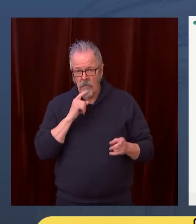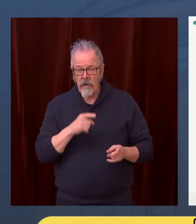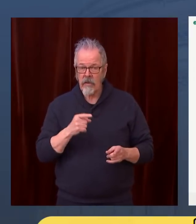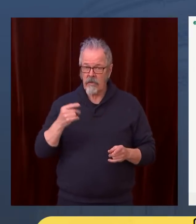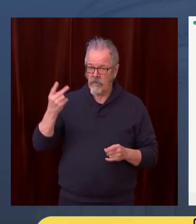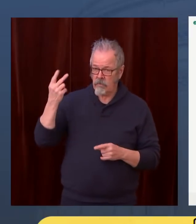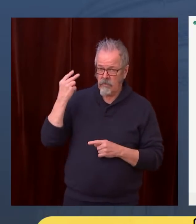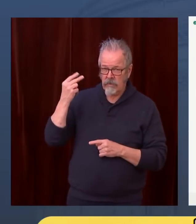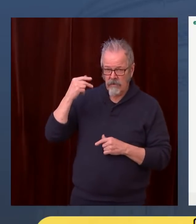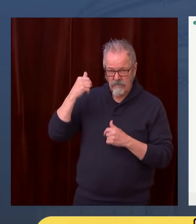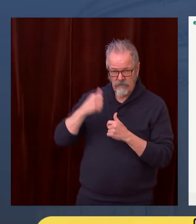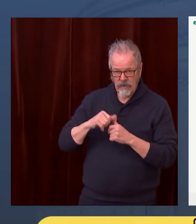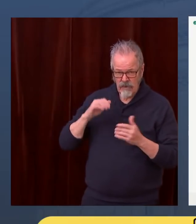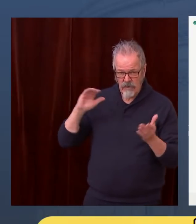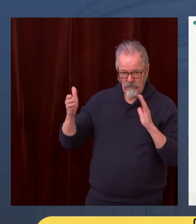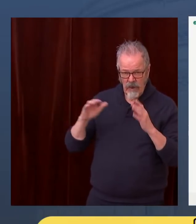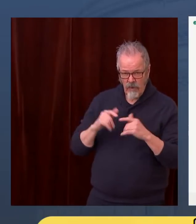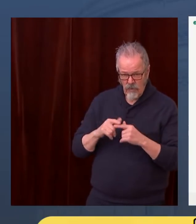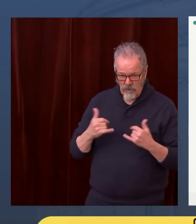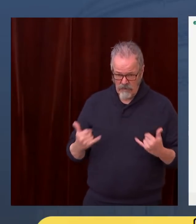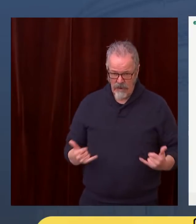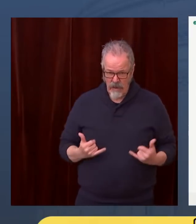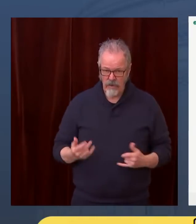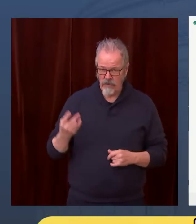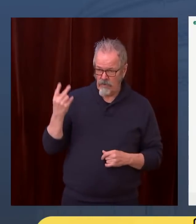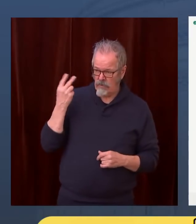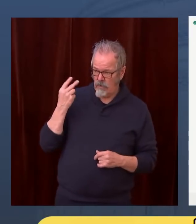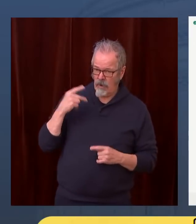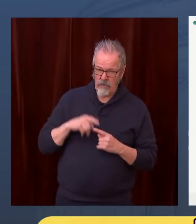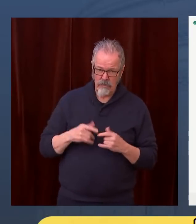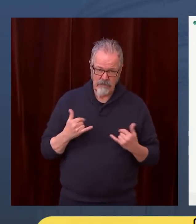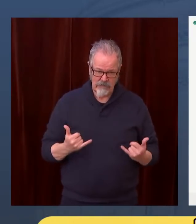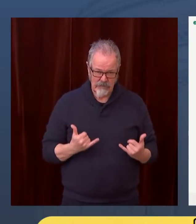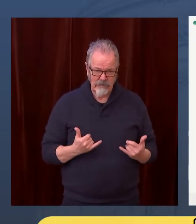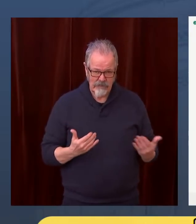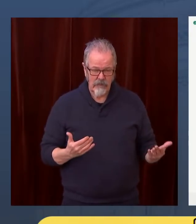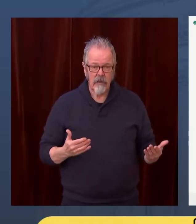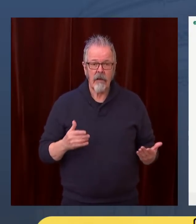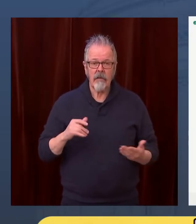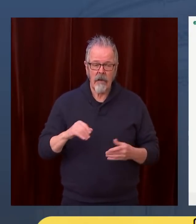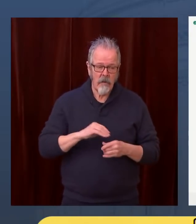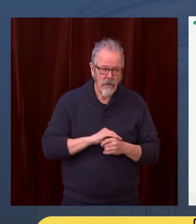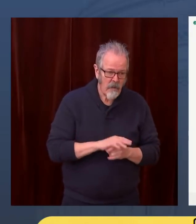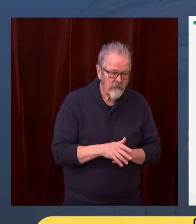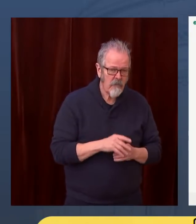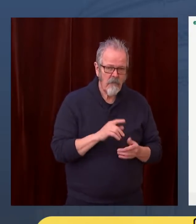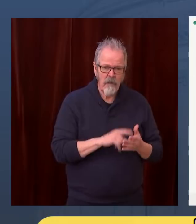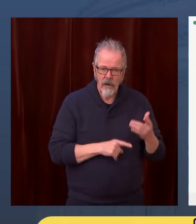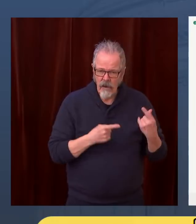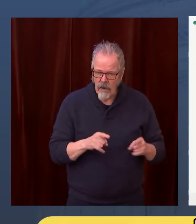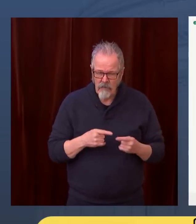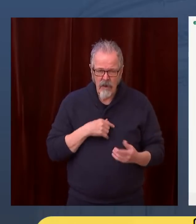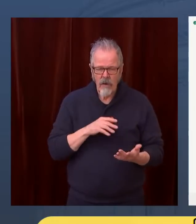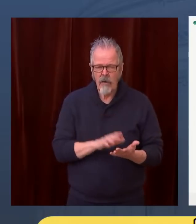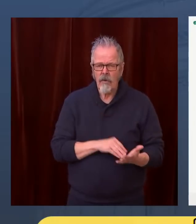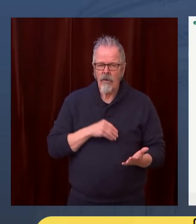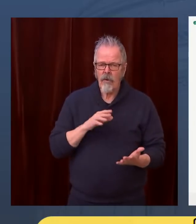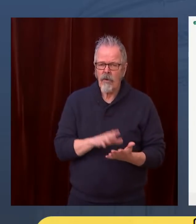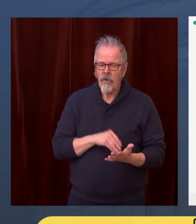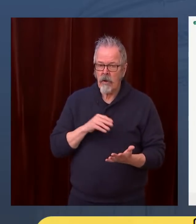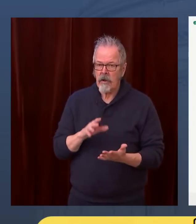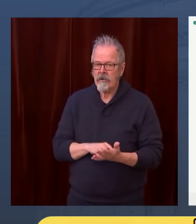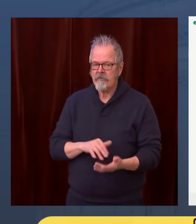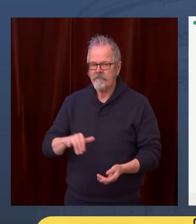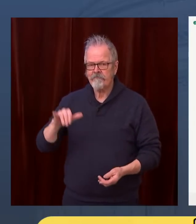to significantly greater understanding of the research of the virus, all the mitigation strategies and what we've done to return to a normalcy